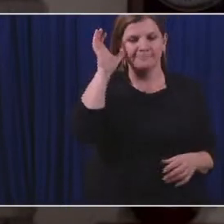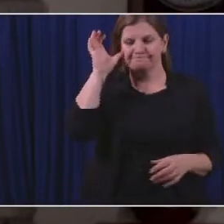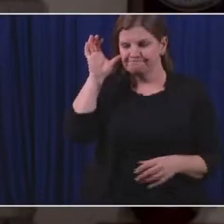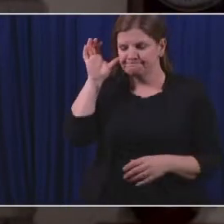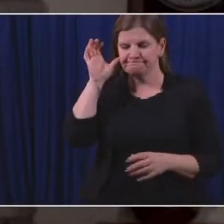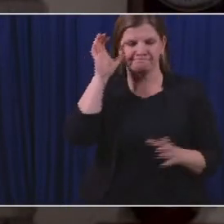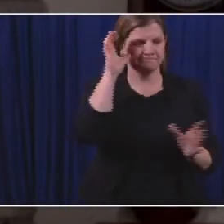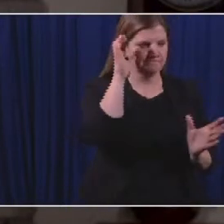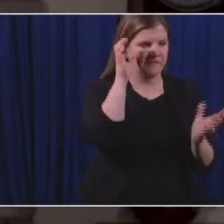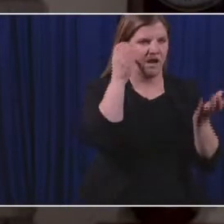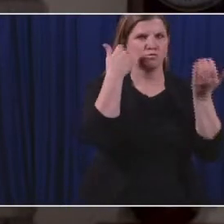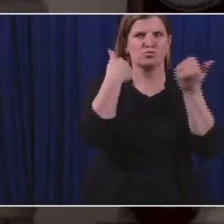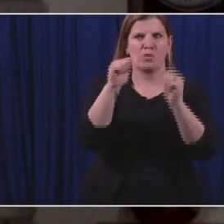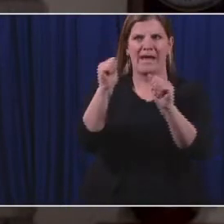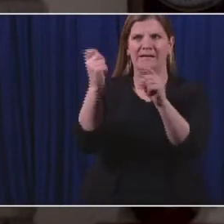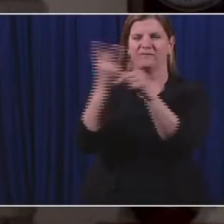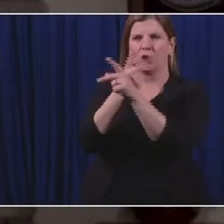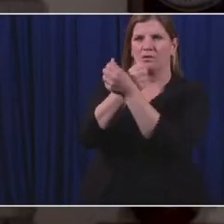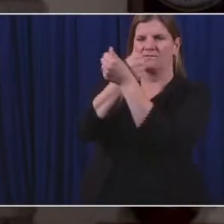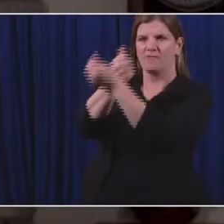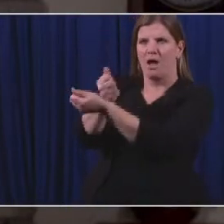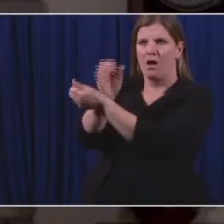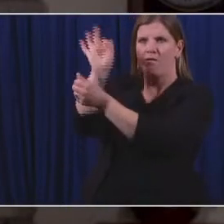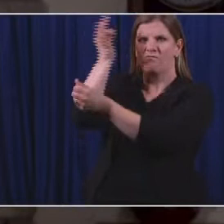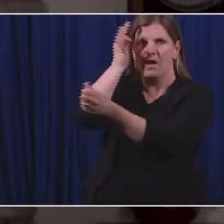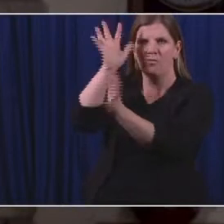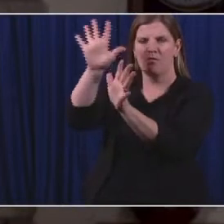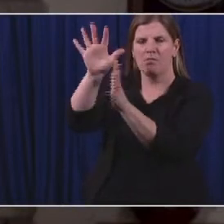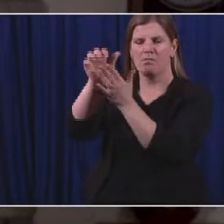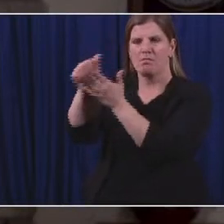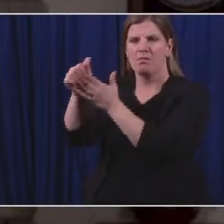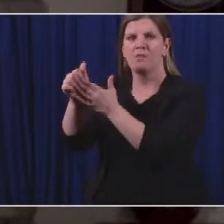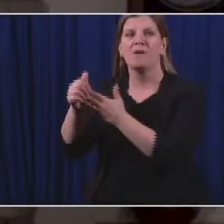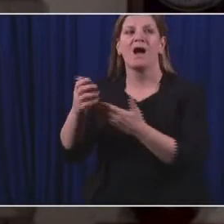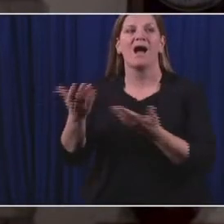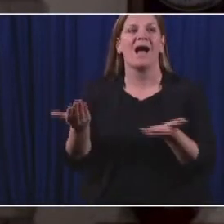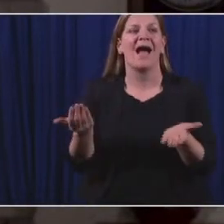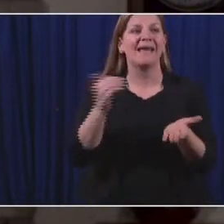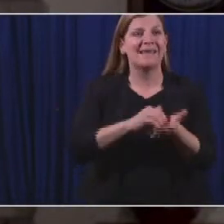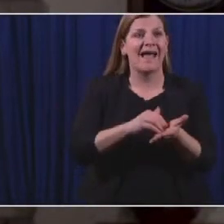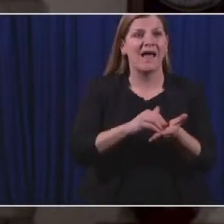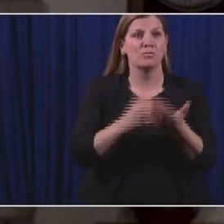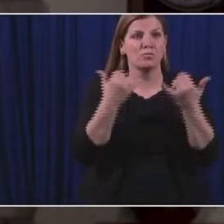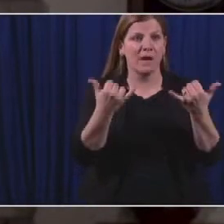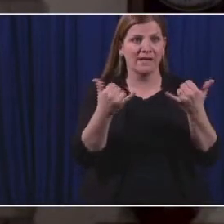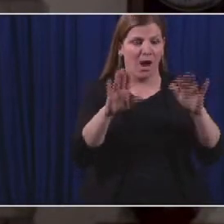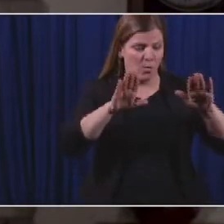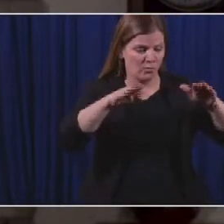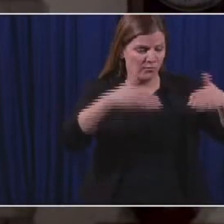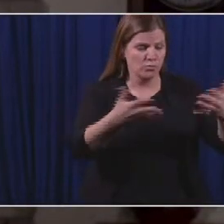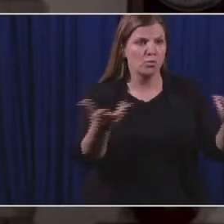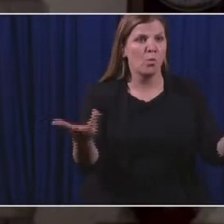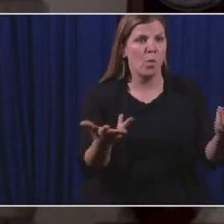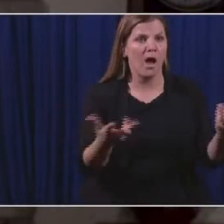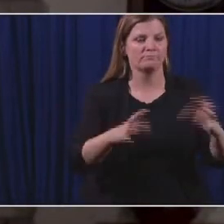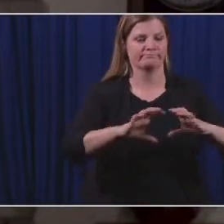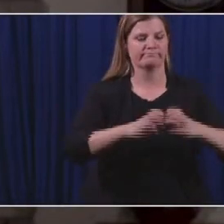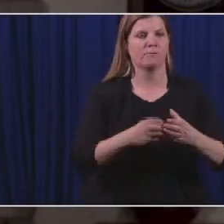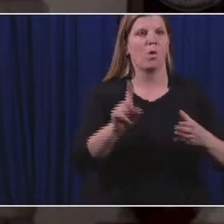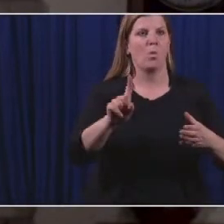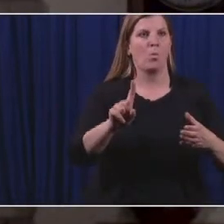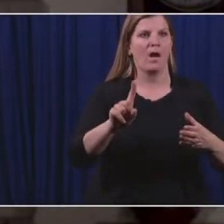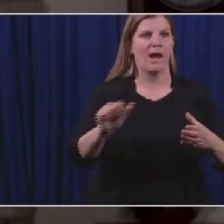But we're also very, very focused on the 1A group and making sure that we get that right and get that